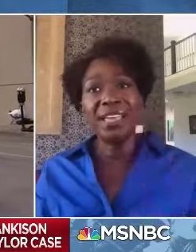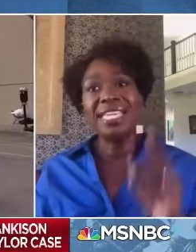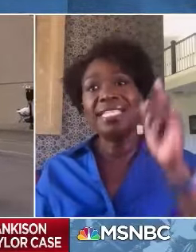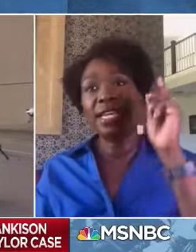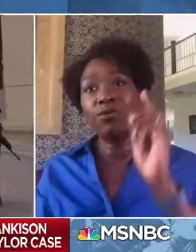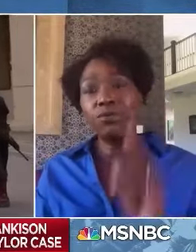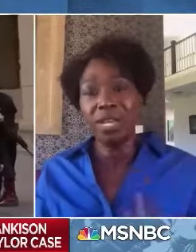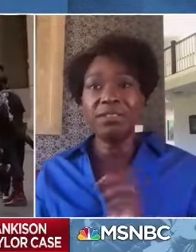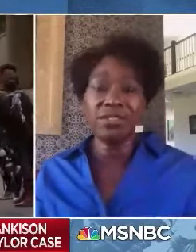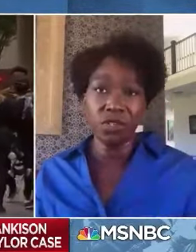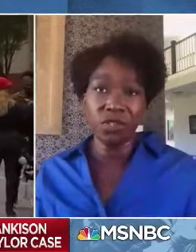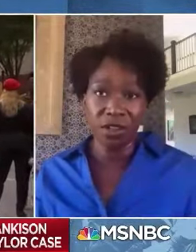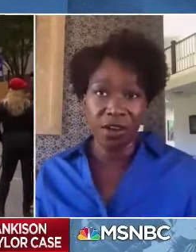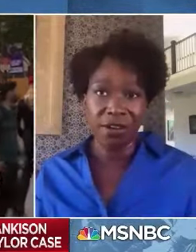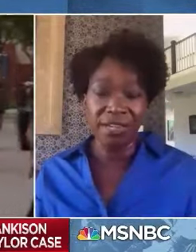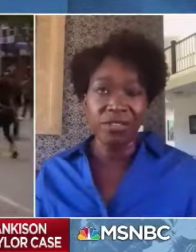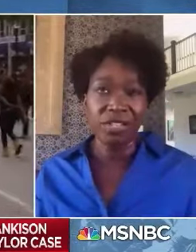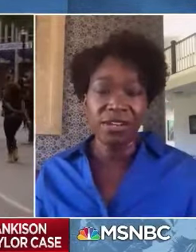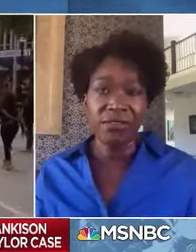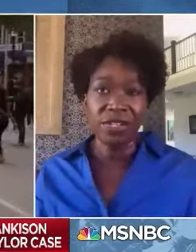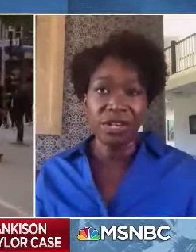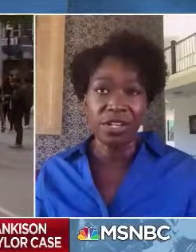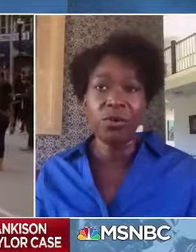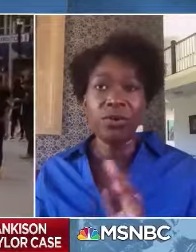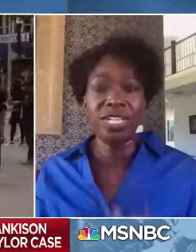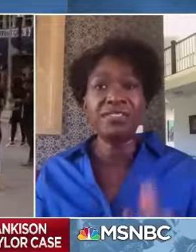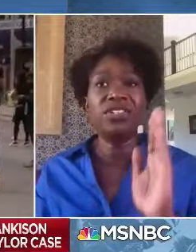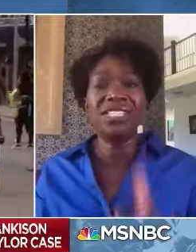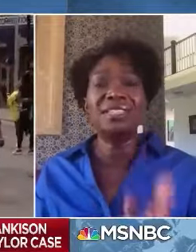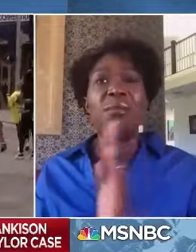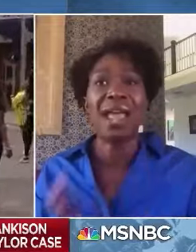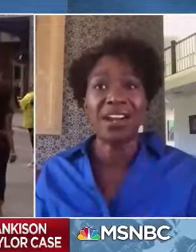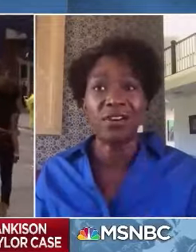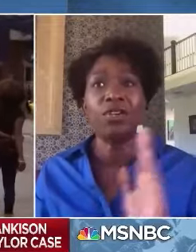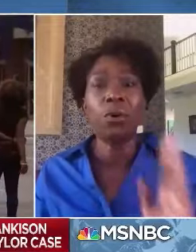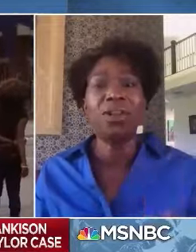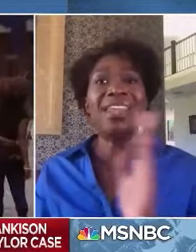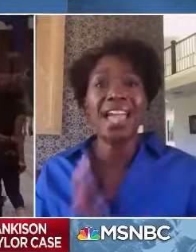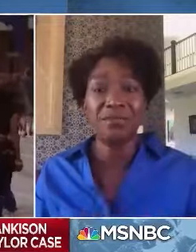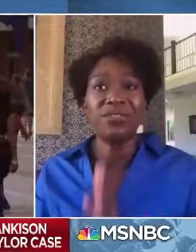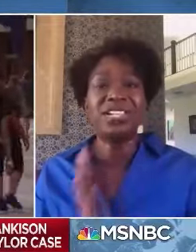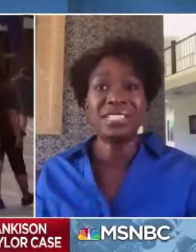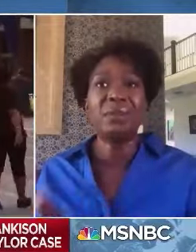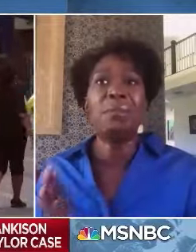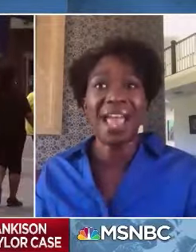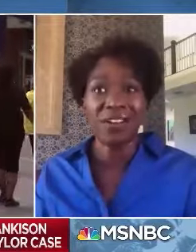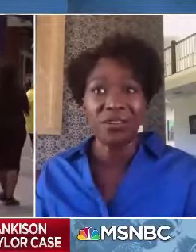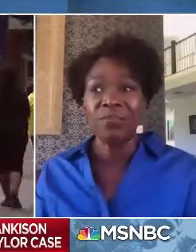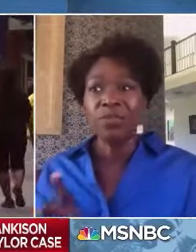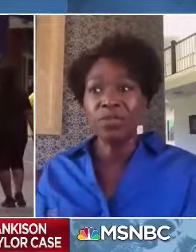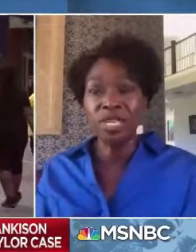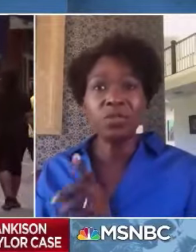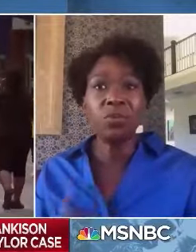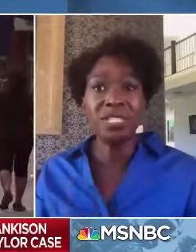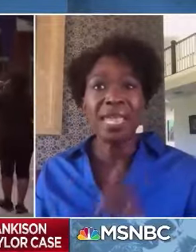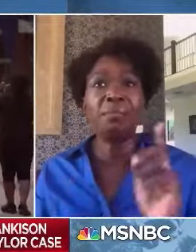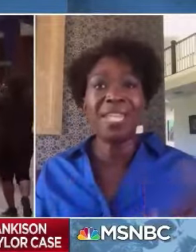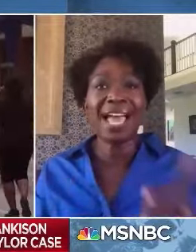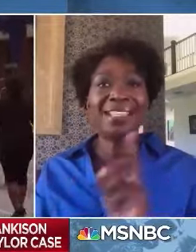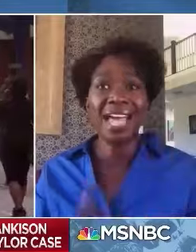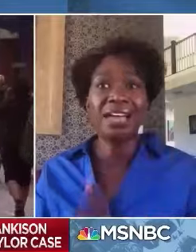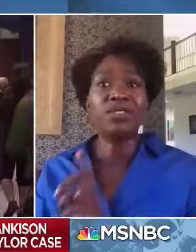your death is irrelevant to the law in the state of Kentucky. Your death doesn't matter. Your life doesn't matter. This